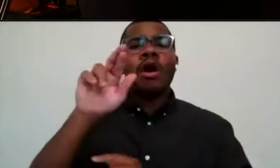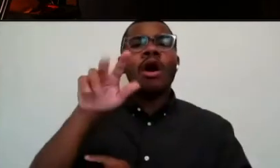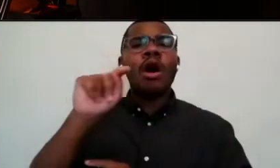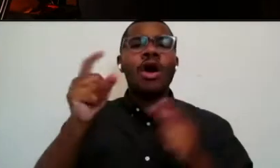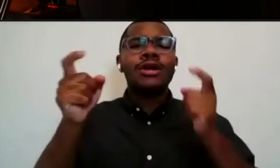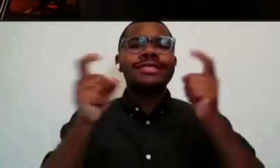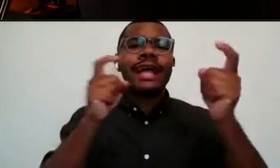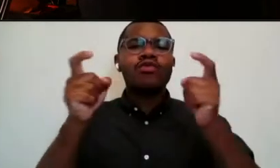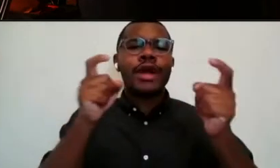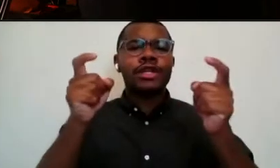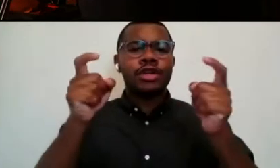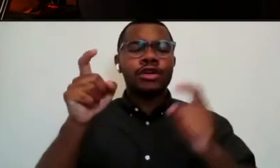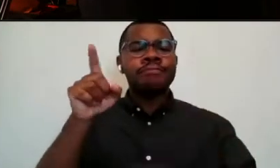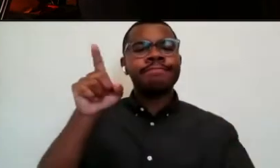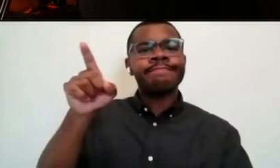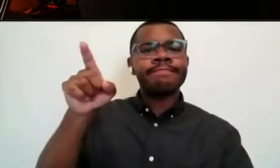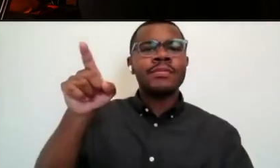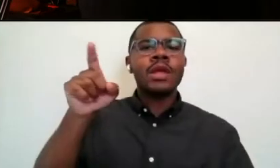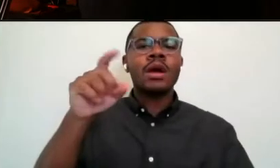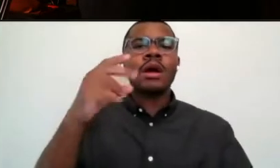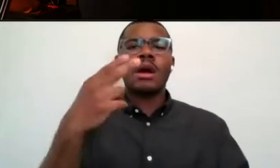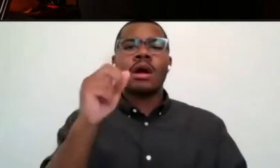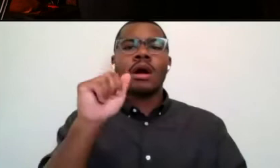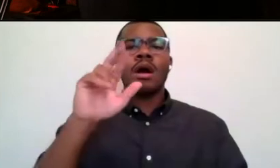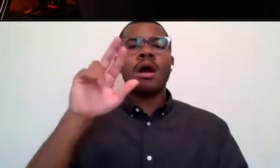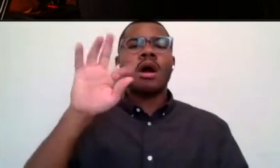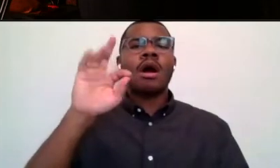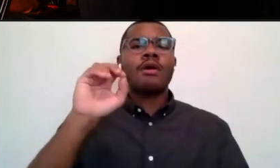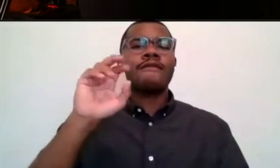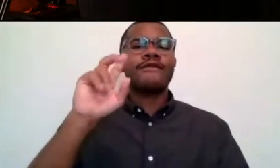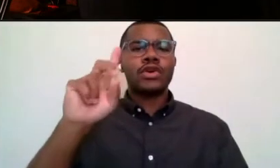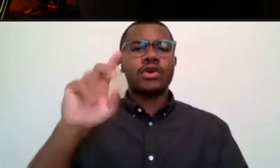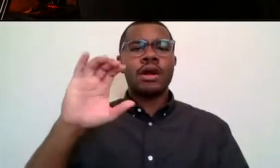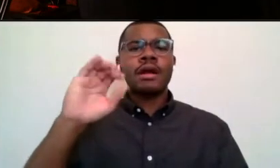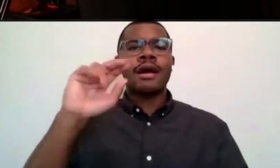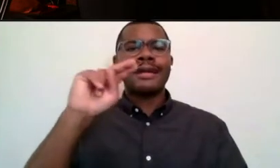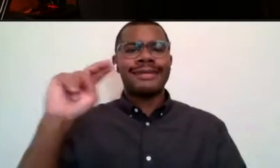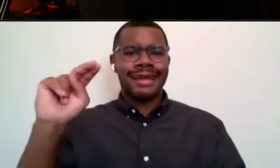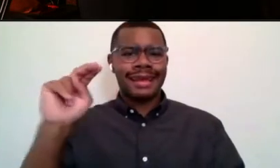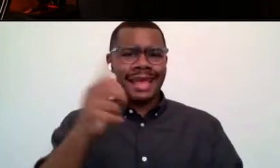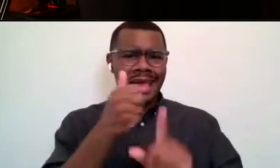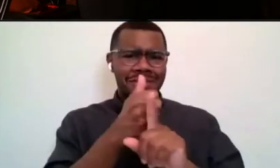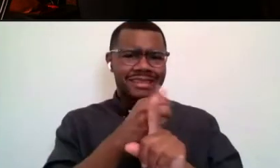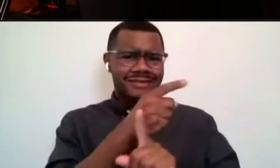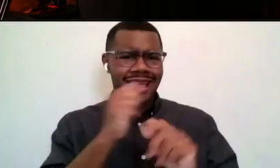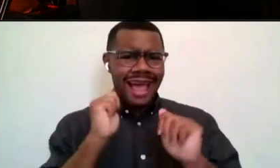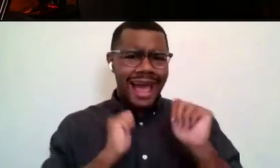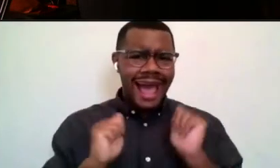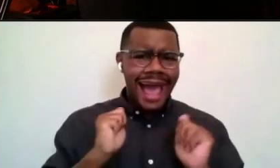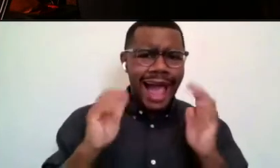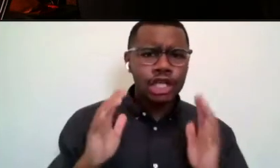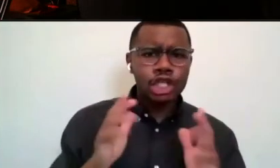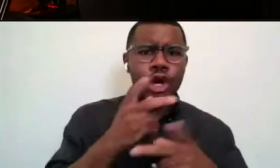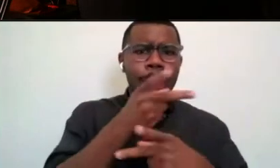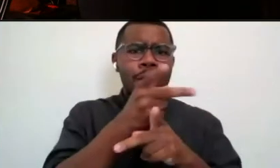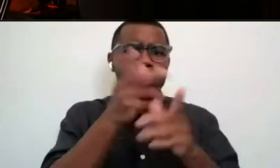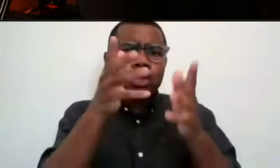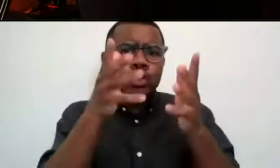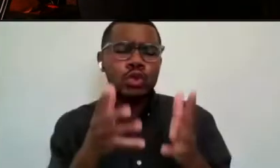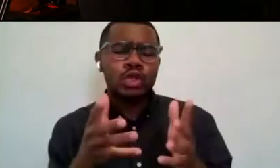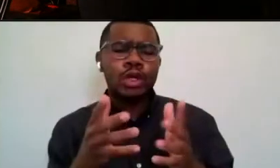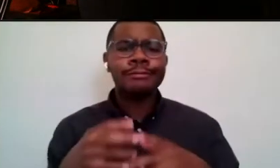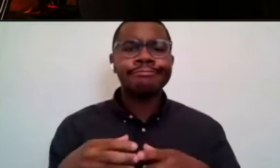Connecticut. Godfrey is an award-winning actor, producer, director, and playwright who has spent more than 30